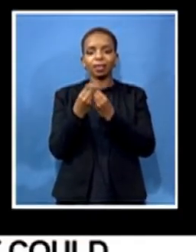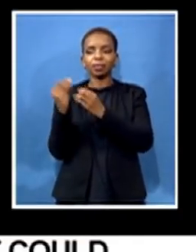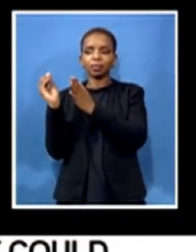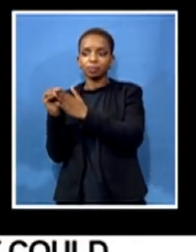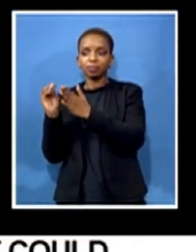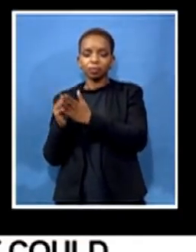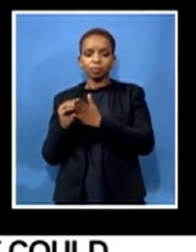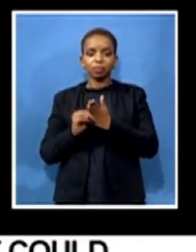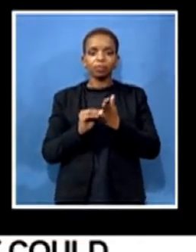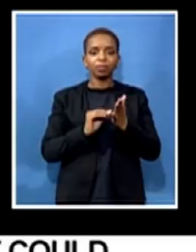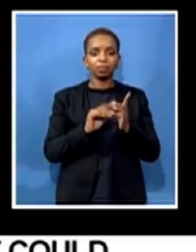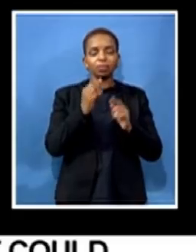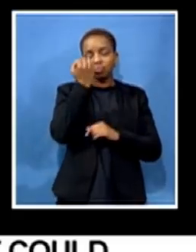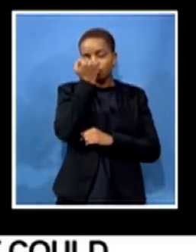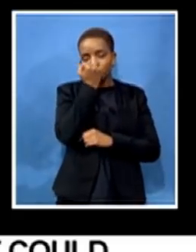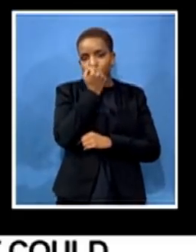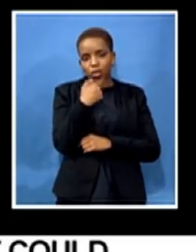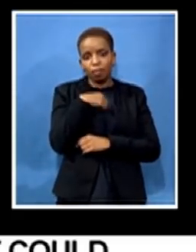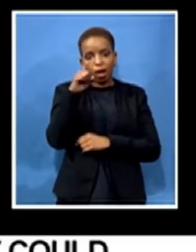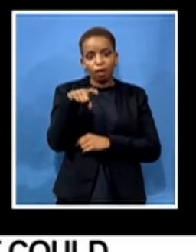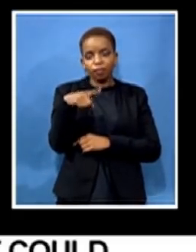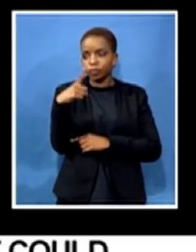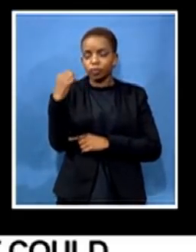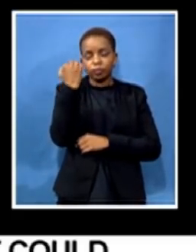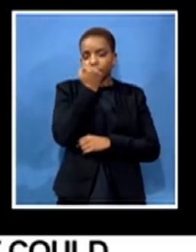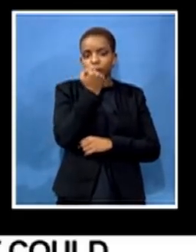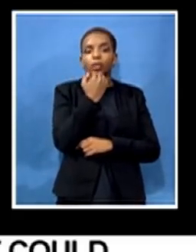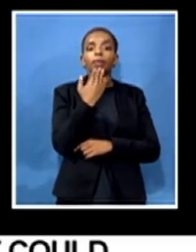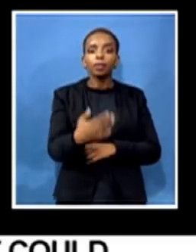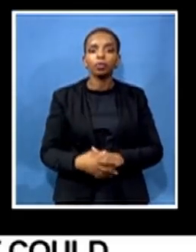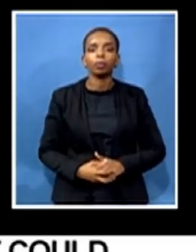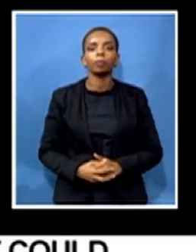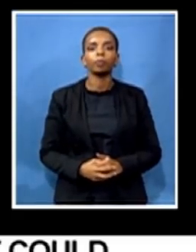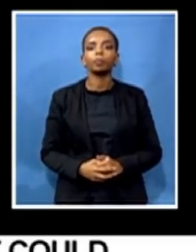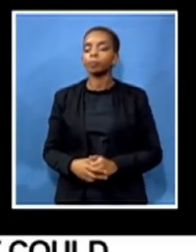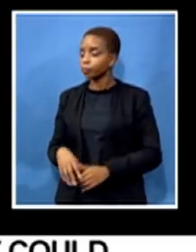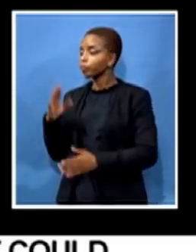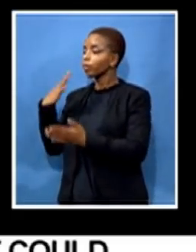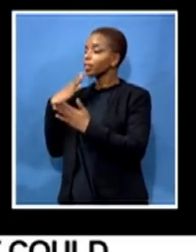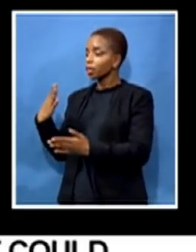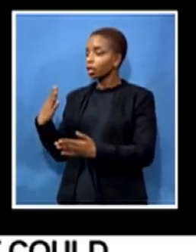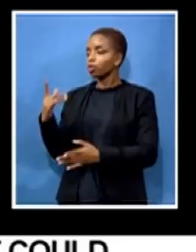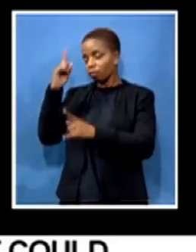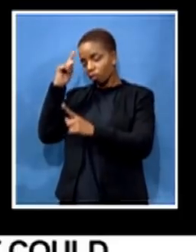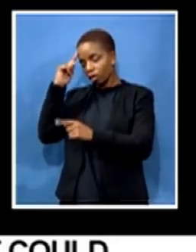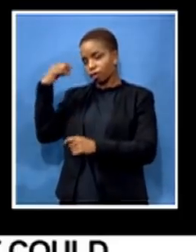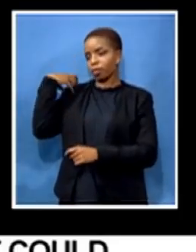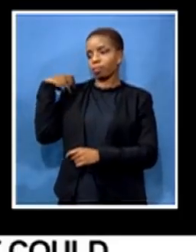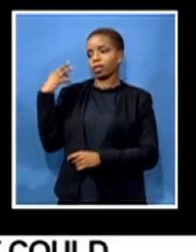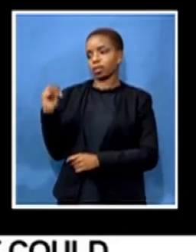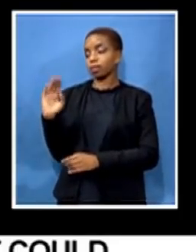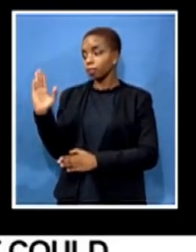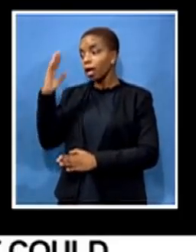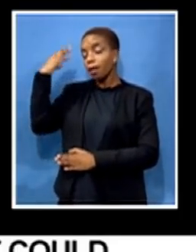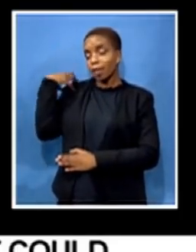that. Thank you. Thank you, Honourable Minister. Minister, everyone, we have arranged that